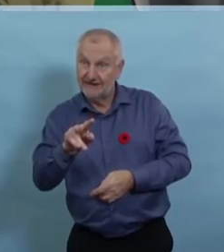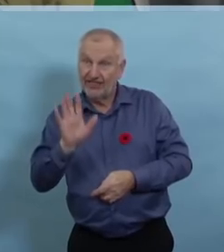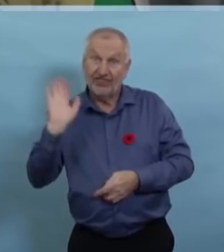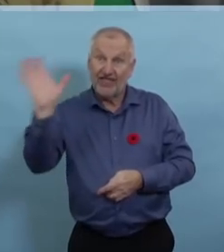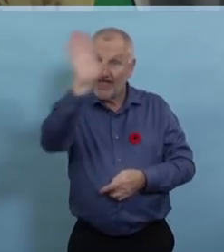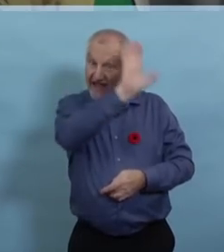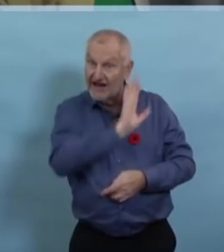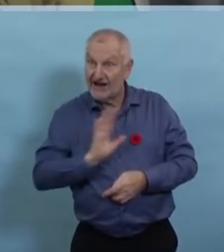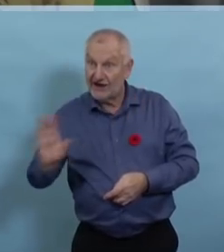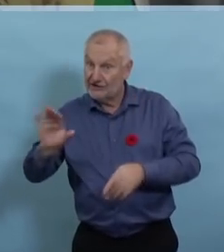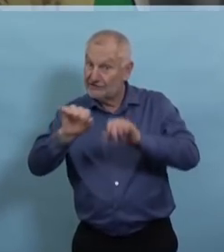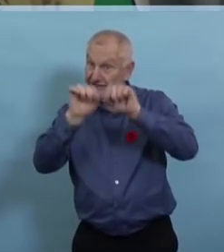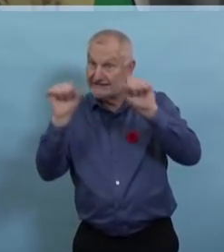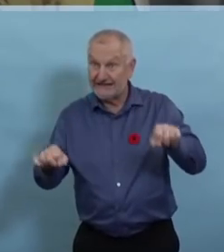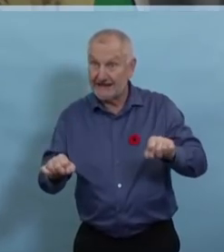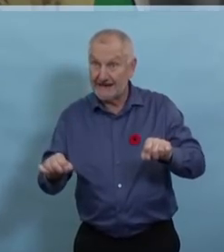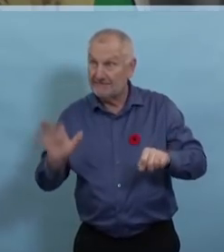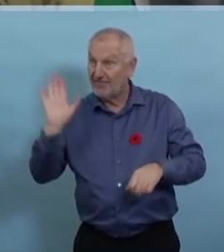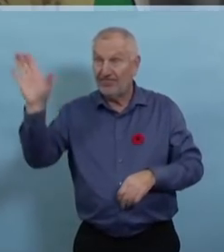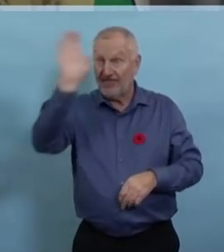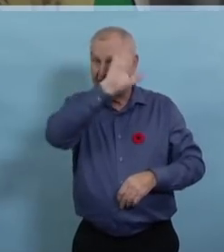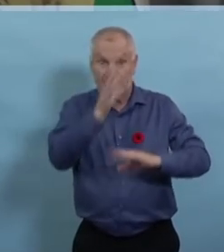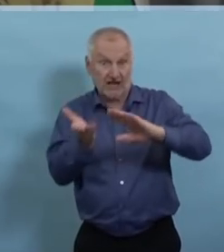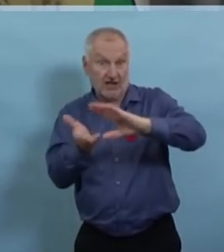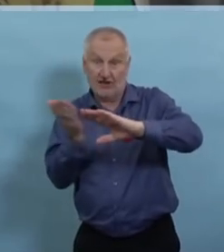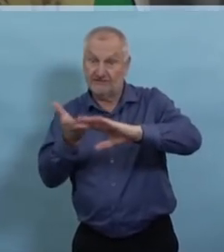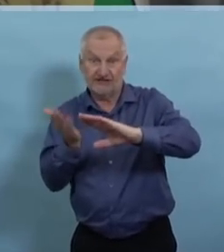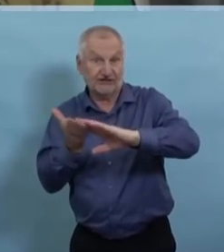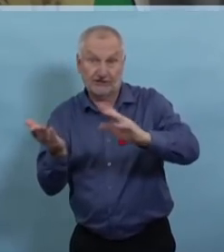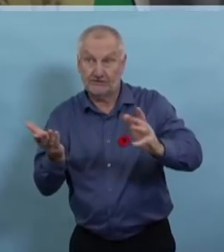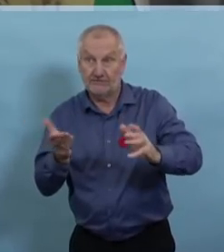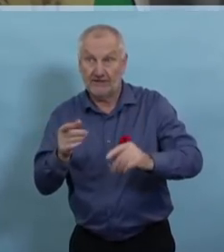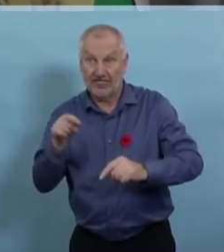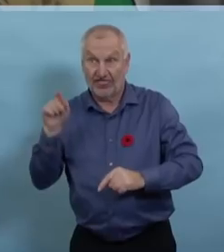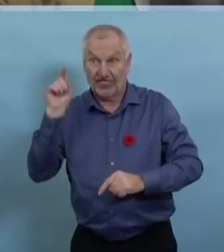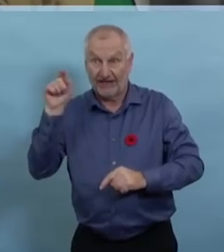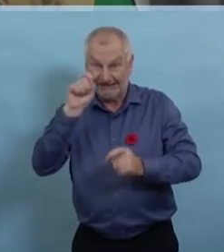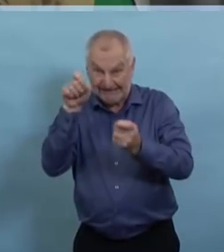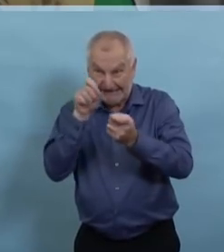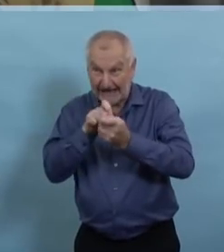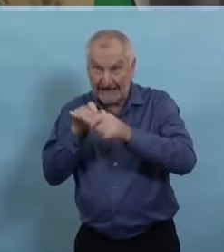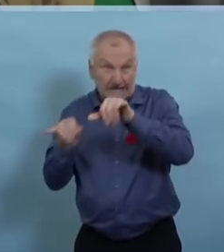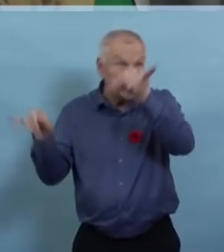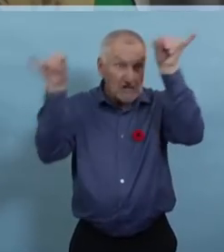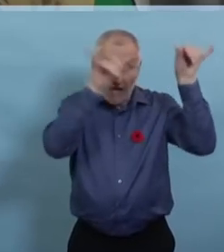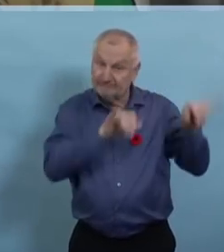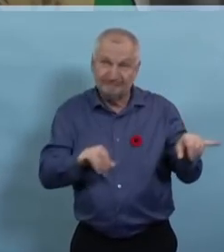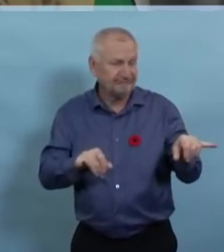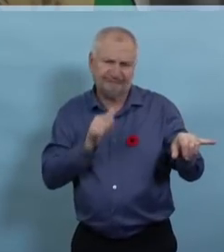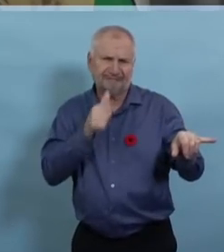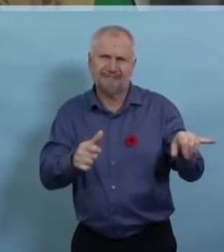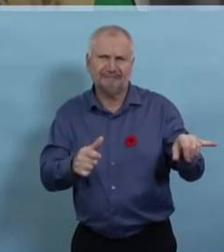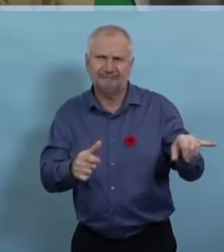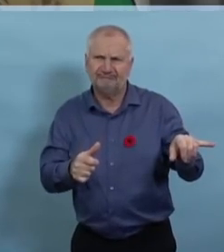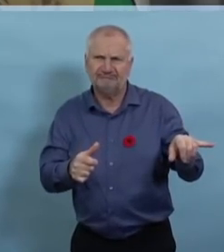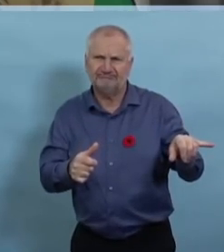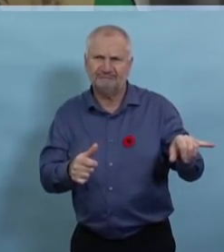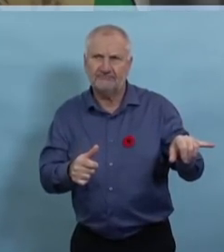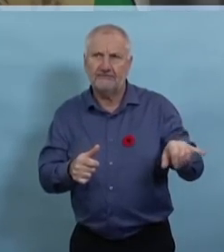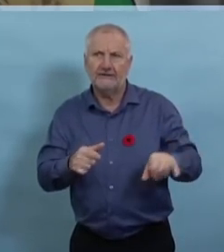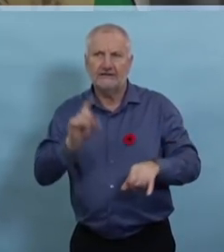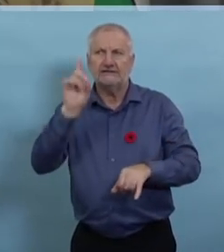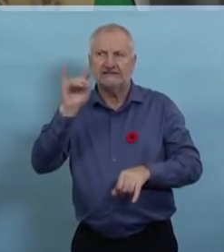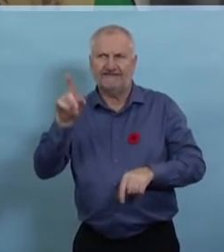there. They're not all doing it exactly the same way, and we hear different reports from different school divisions about what